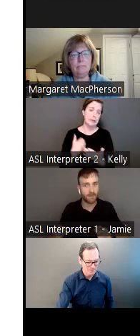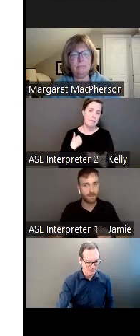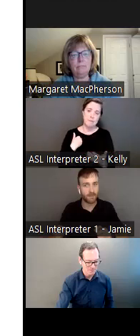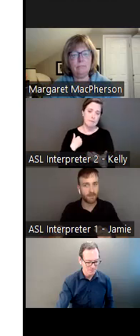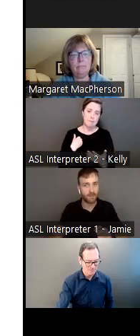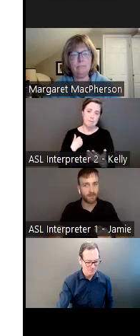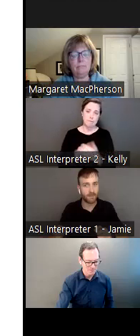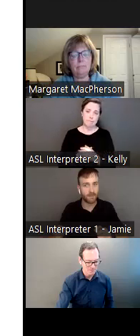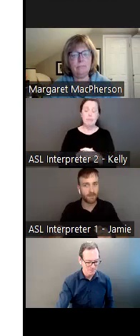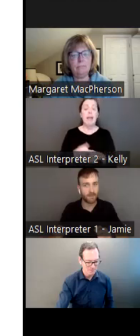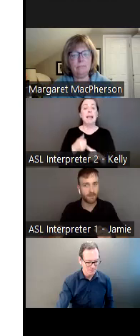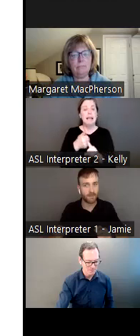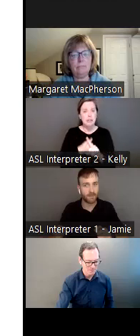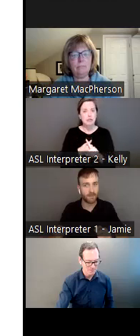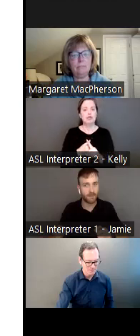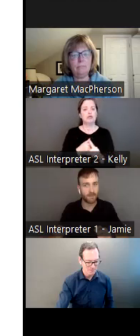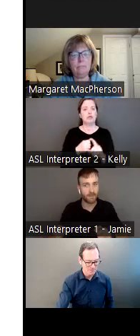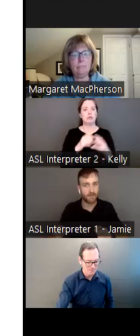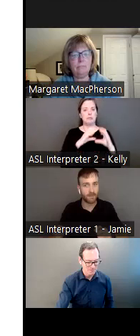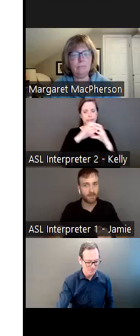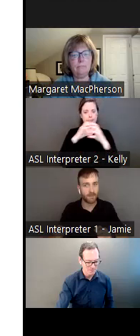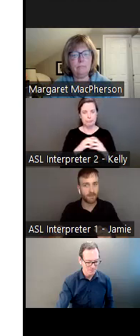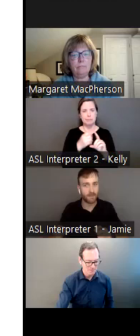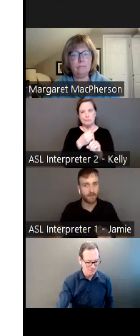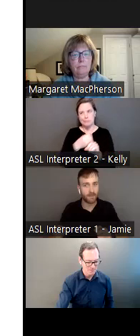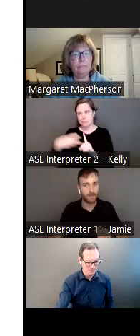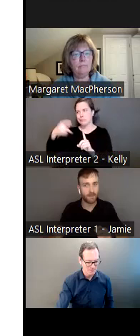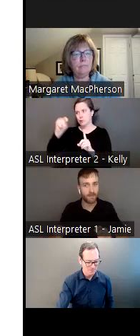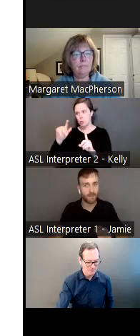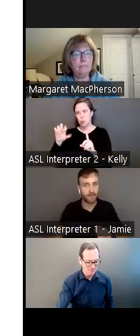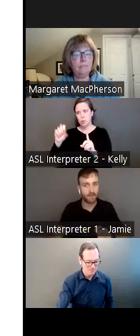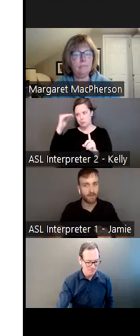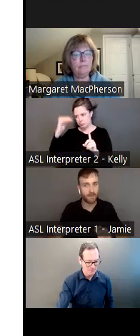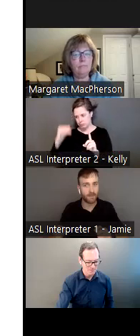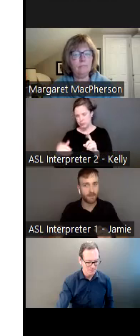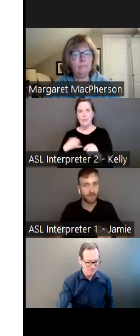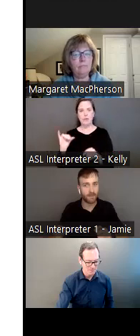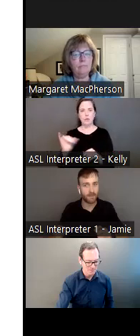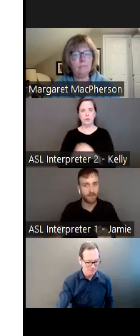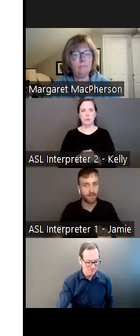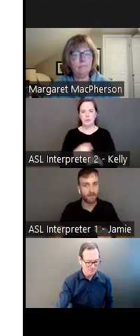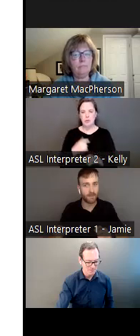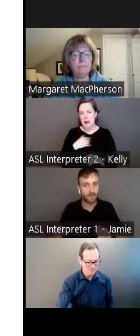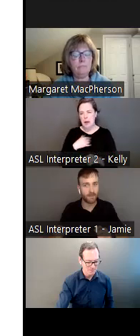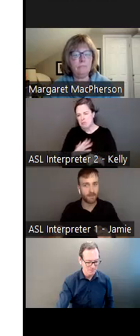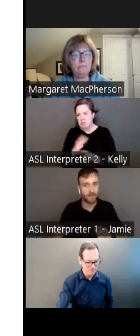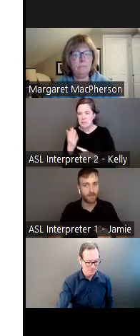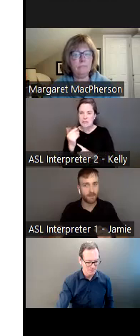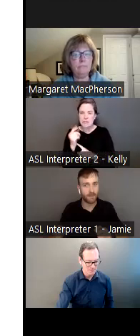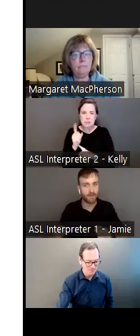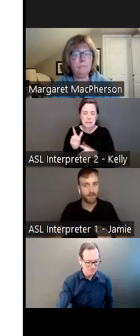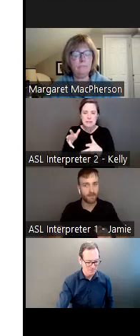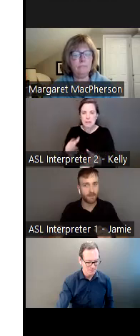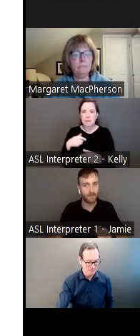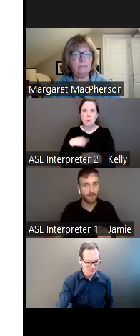has tools attached to it. So I wanted just to have a few things. We've got about 15 minutes left, so I'll take 5 more minutes or